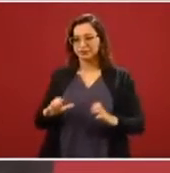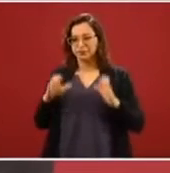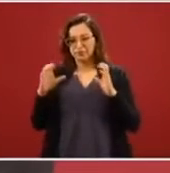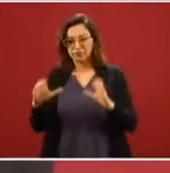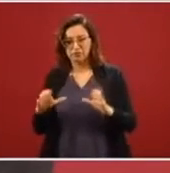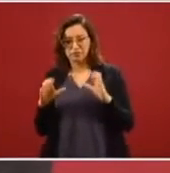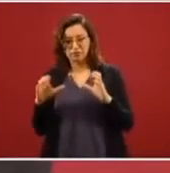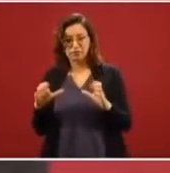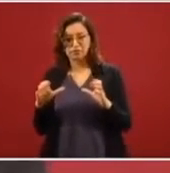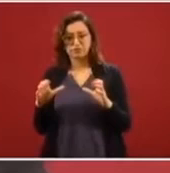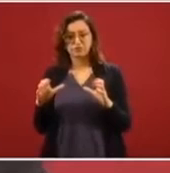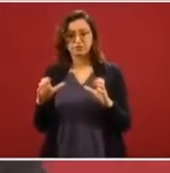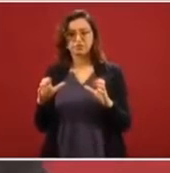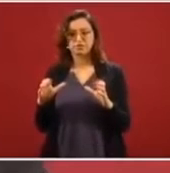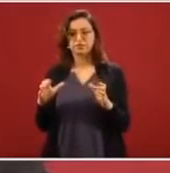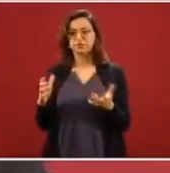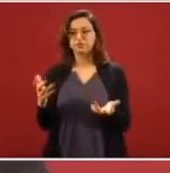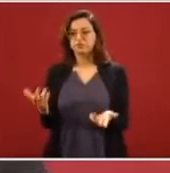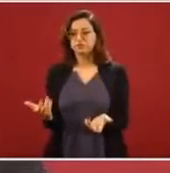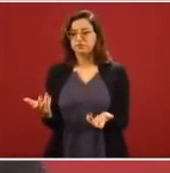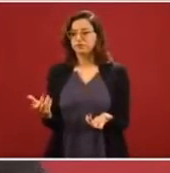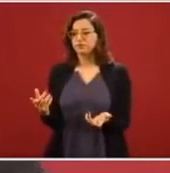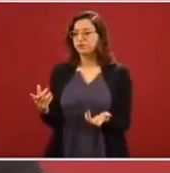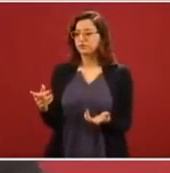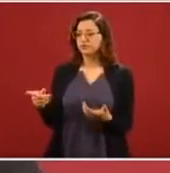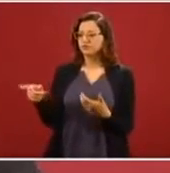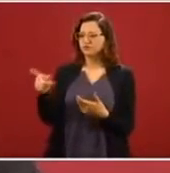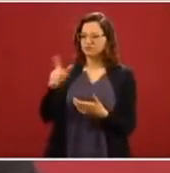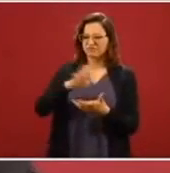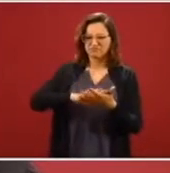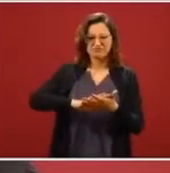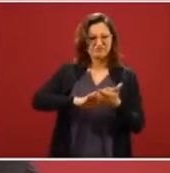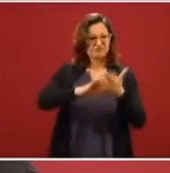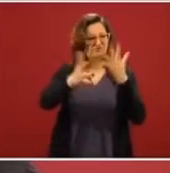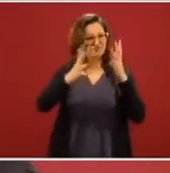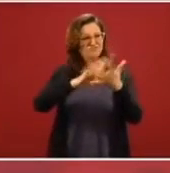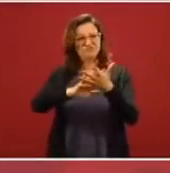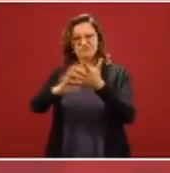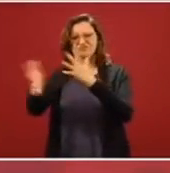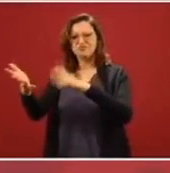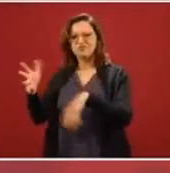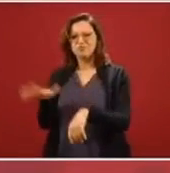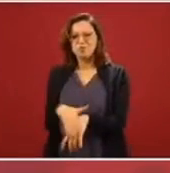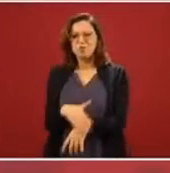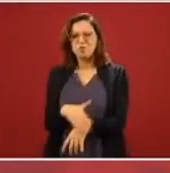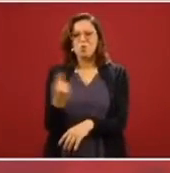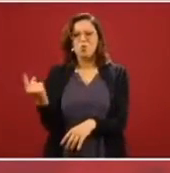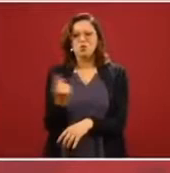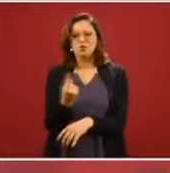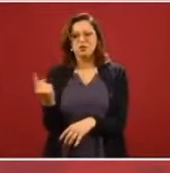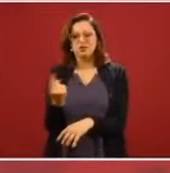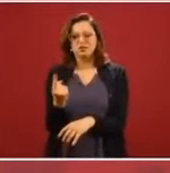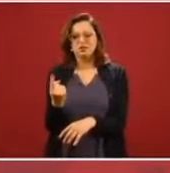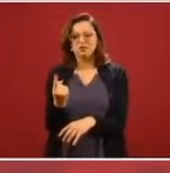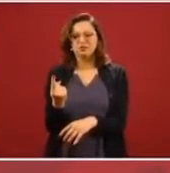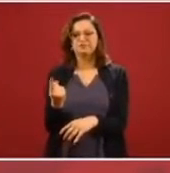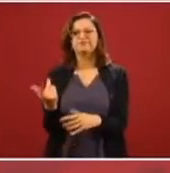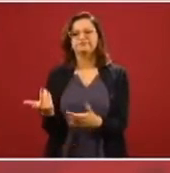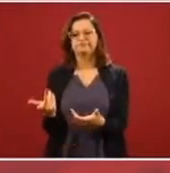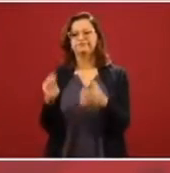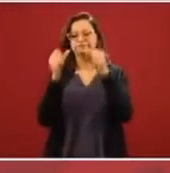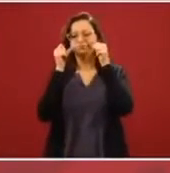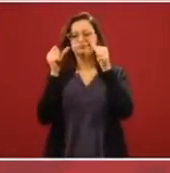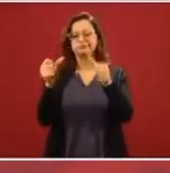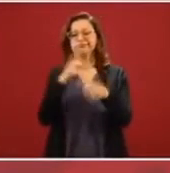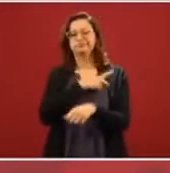ever present. atender las causas We need que to originan attend la to the violencia causes that are y causing el violence sufrimiento en and los territorios suffering para